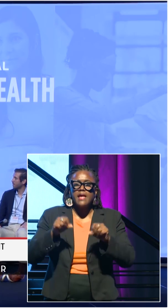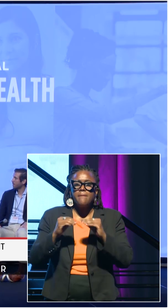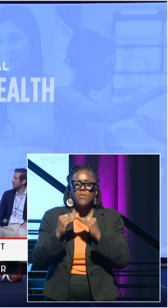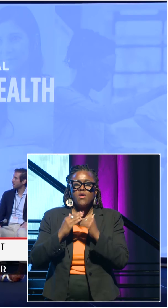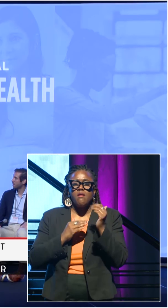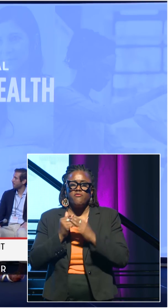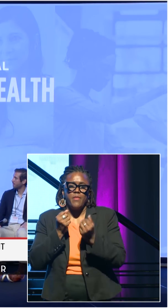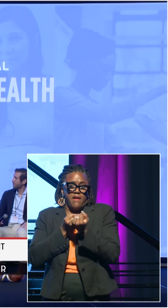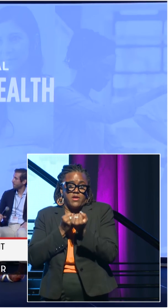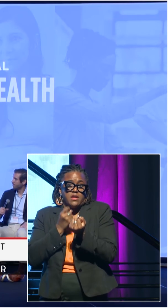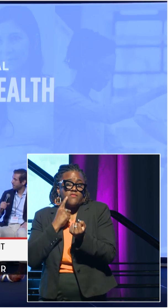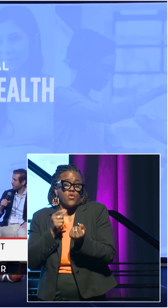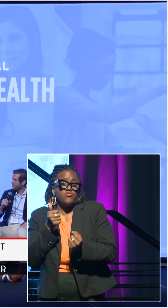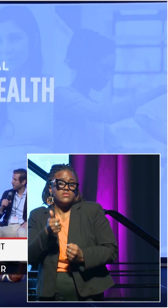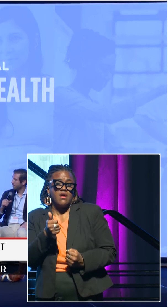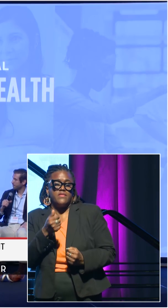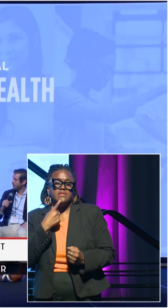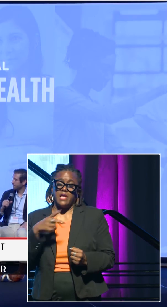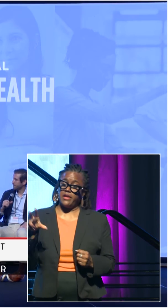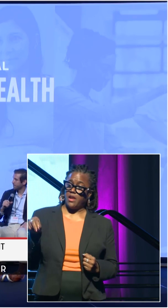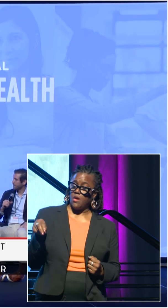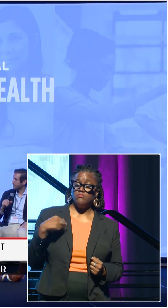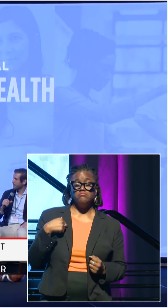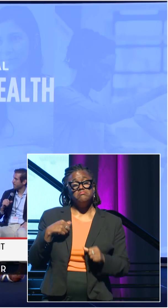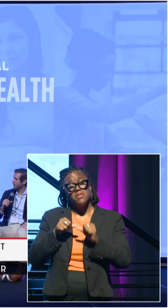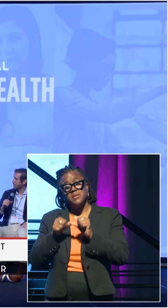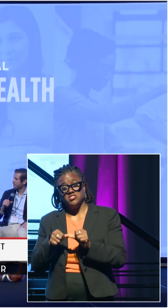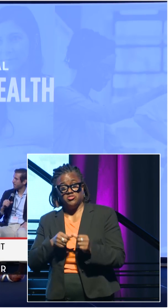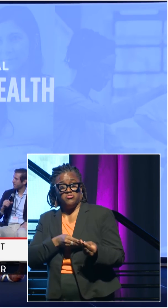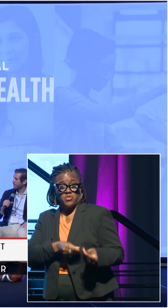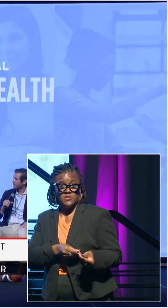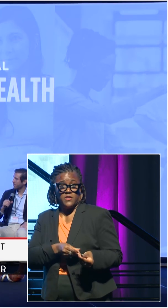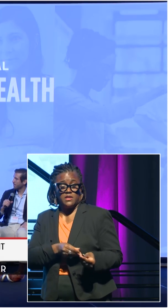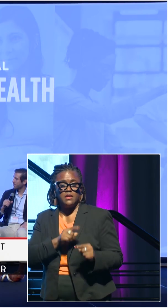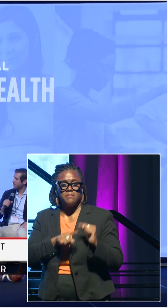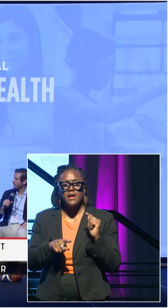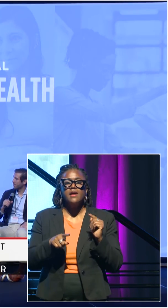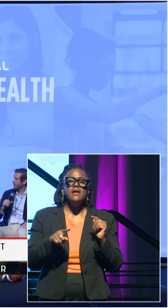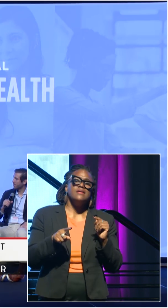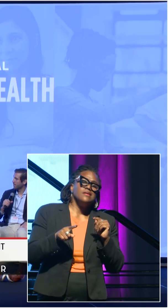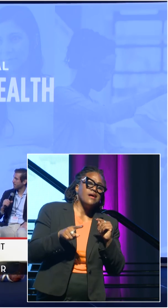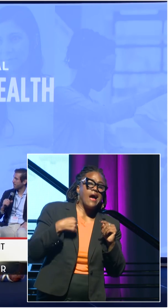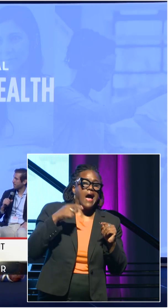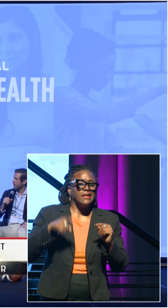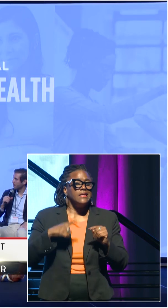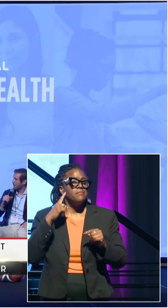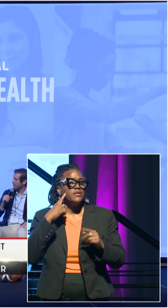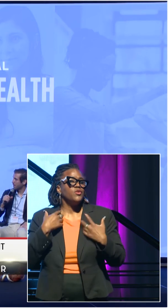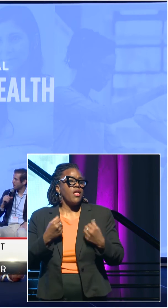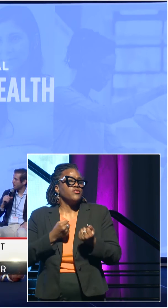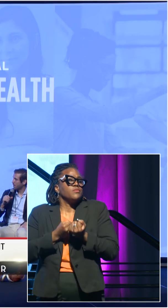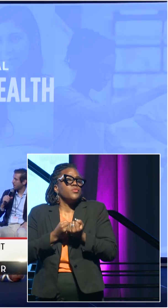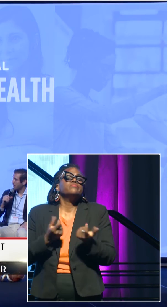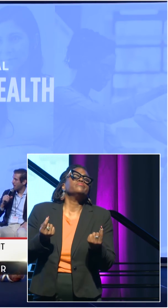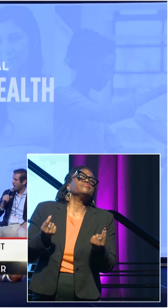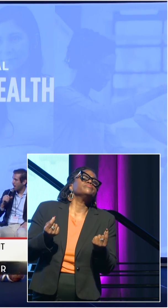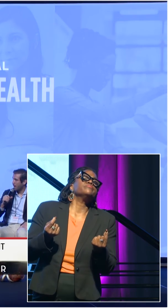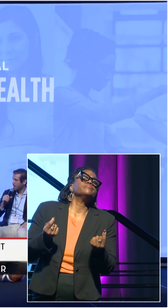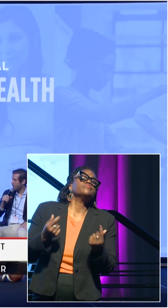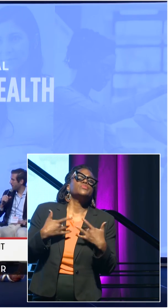comfortable advocating for yourself, saying, no, I'm going to keep breastfeeding, but I also do need that mental health support. So what can you do for